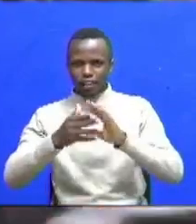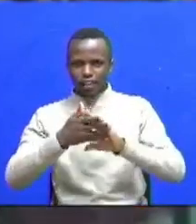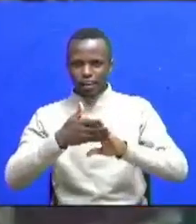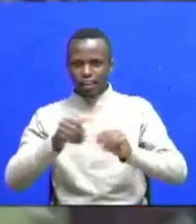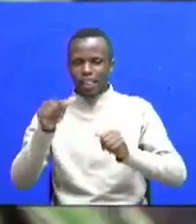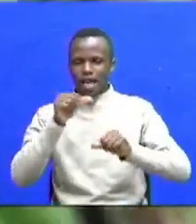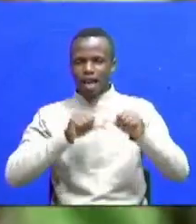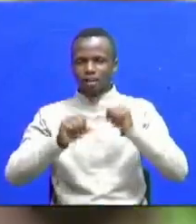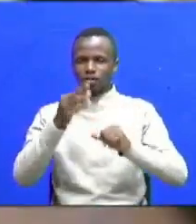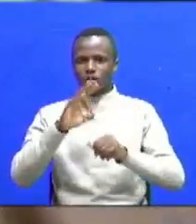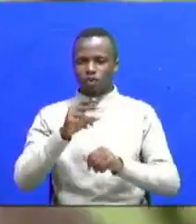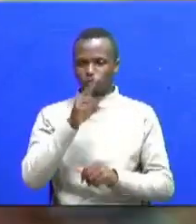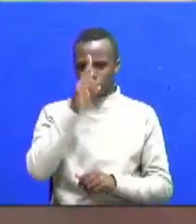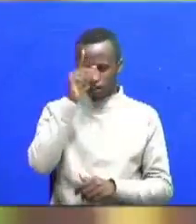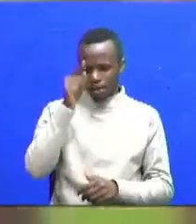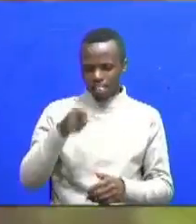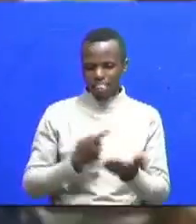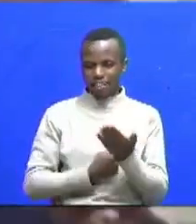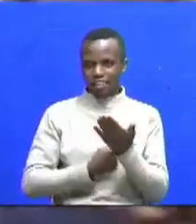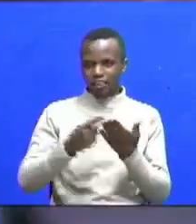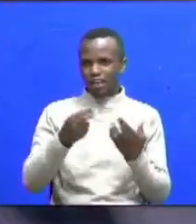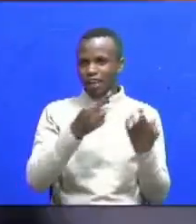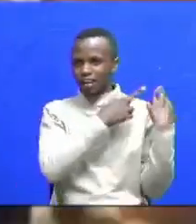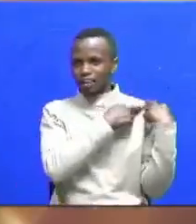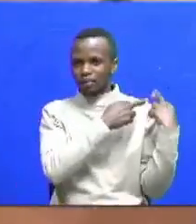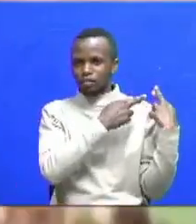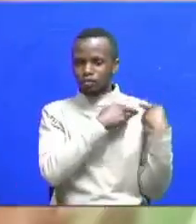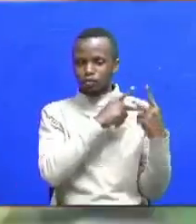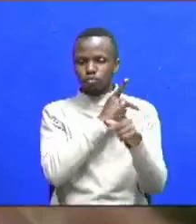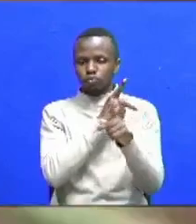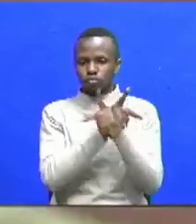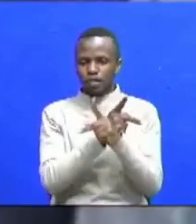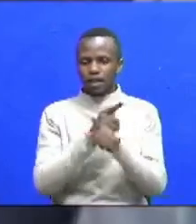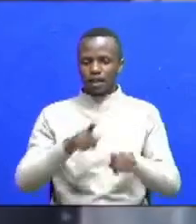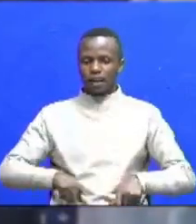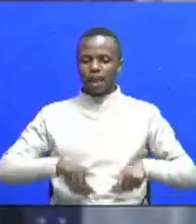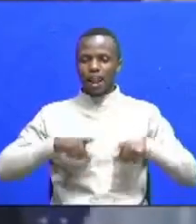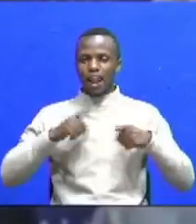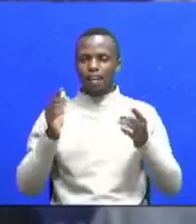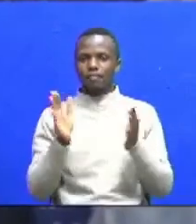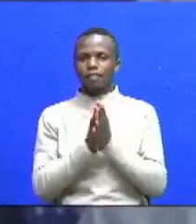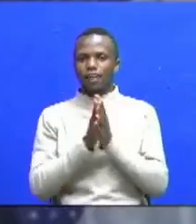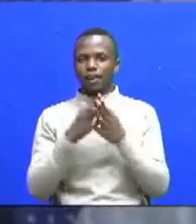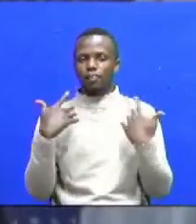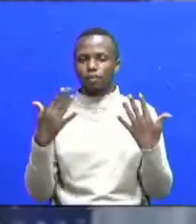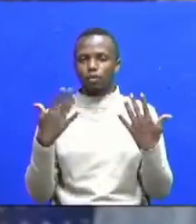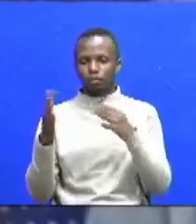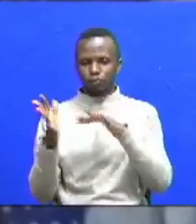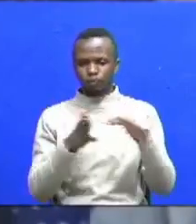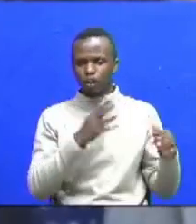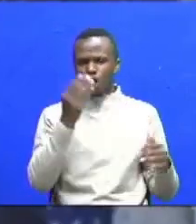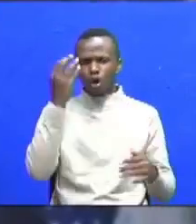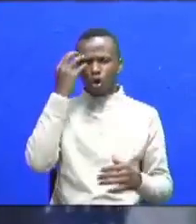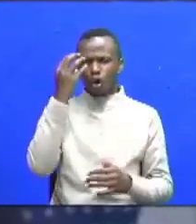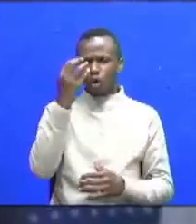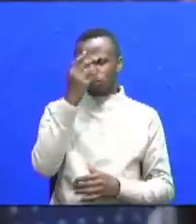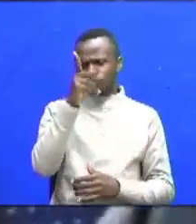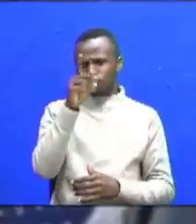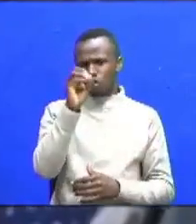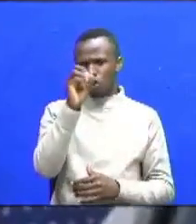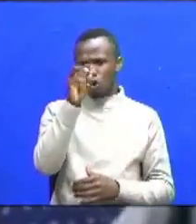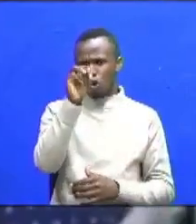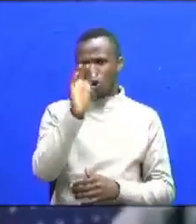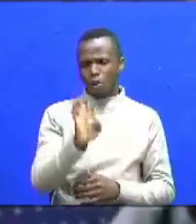police this week in their mandate to protect life and property? Where is Honorable Martha Koome? Why are you